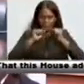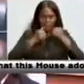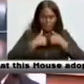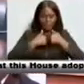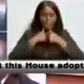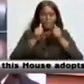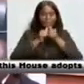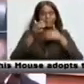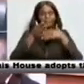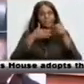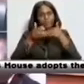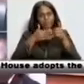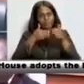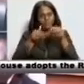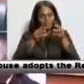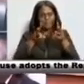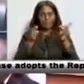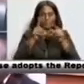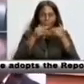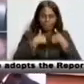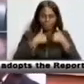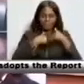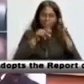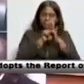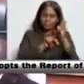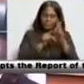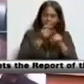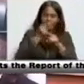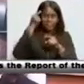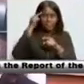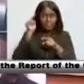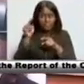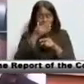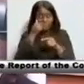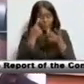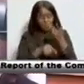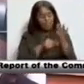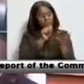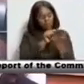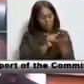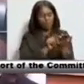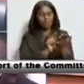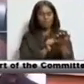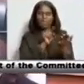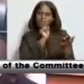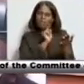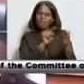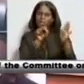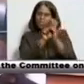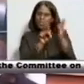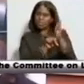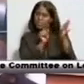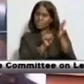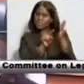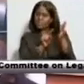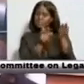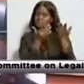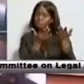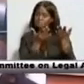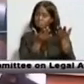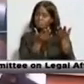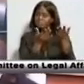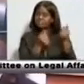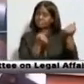up with a simple test. When there's a policy from government, put it to test. Was that particular policy